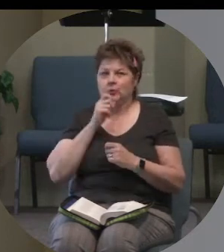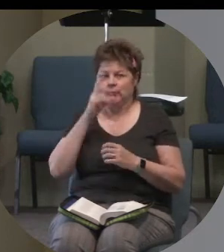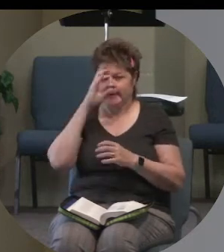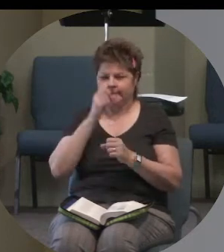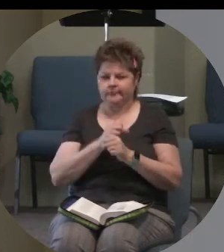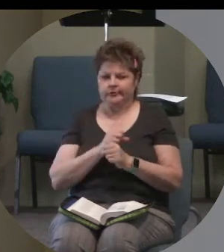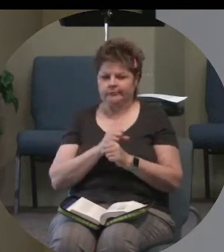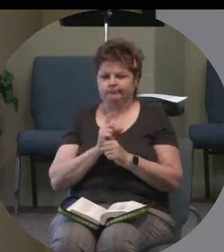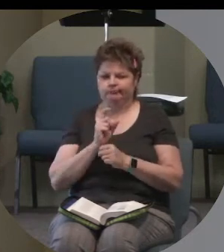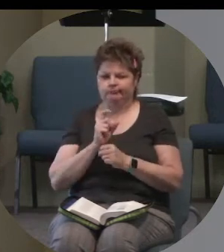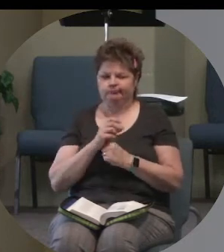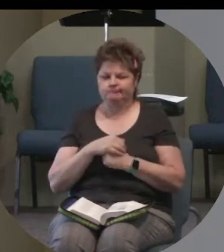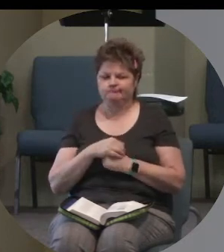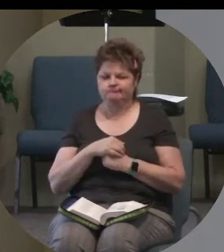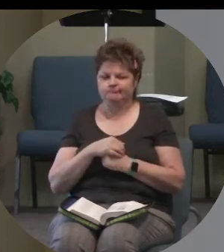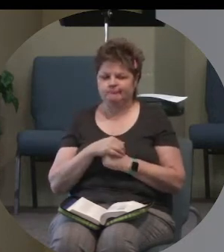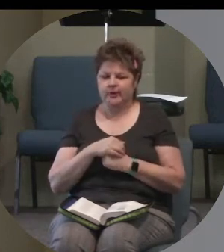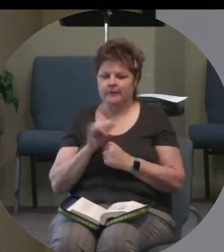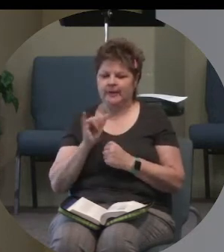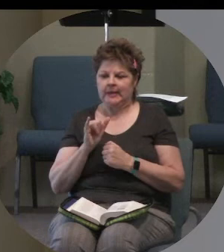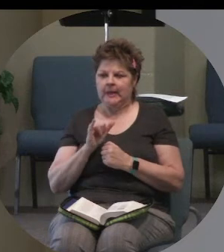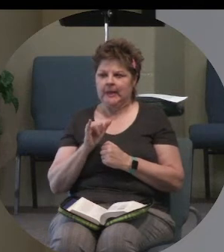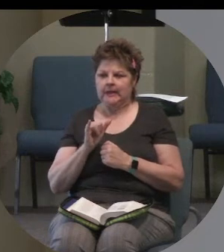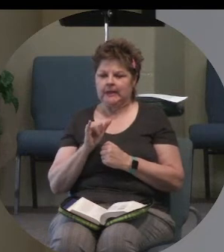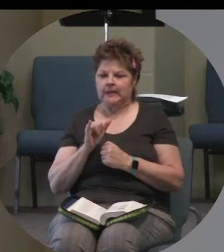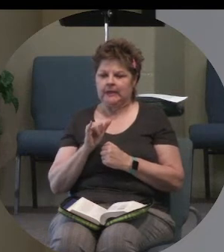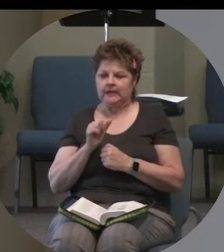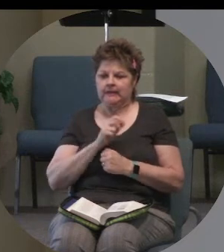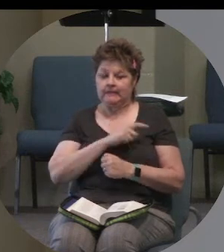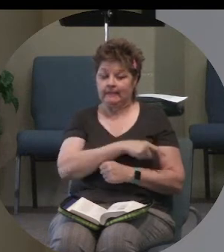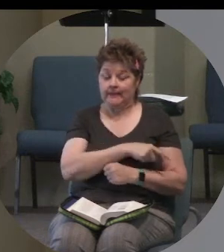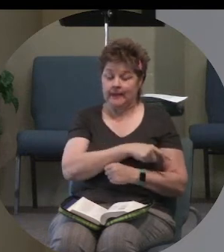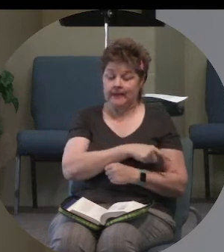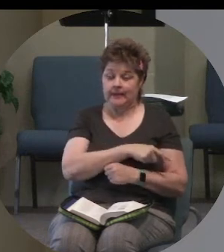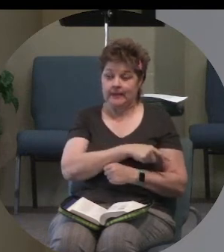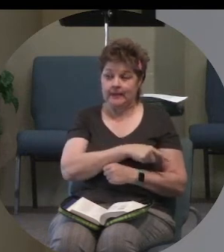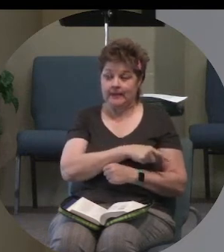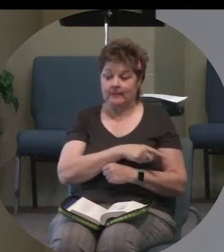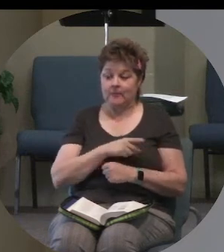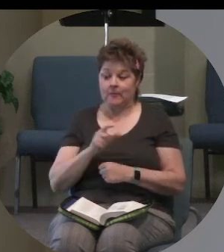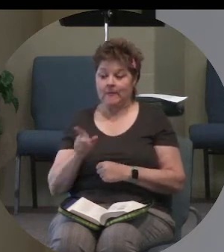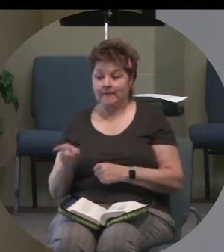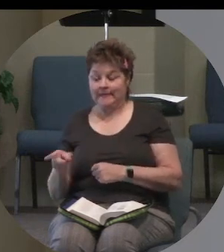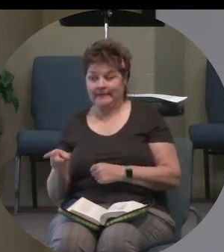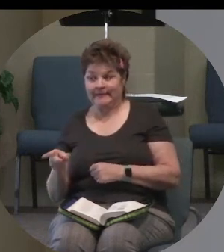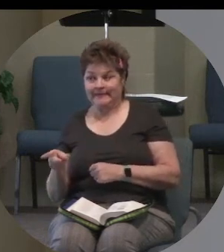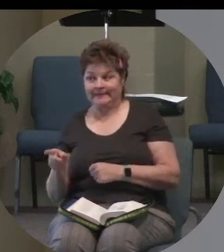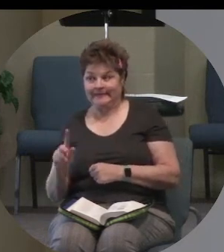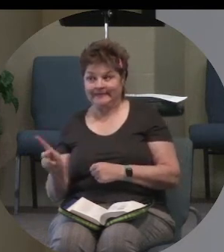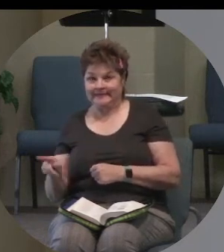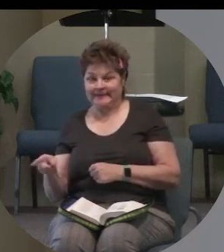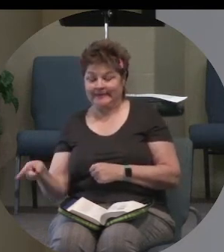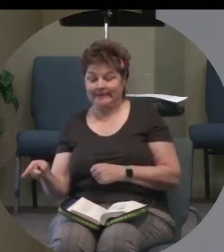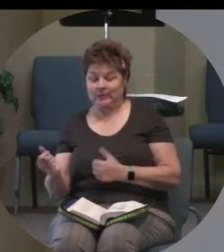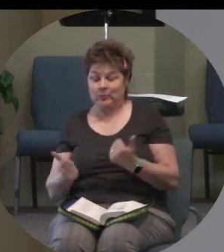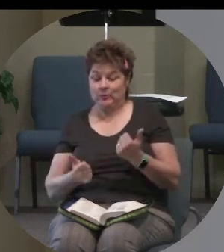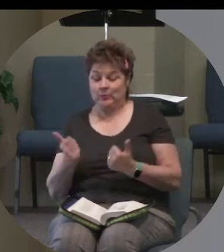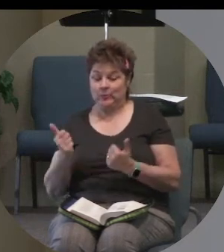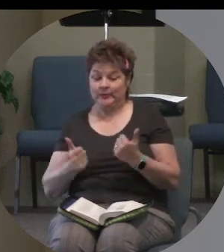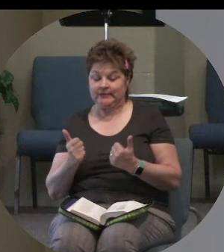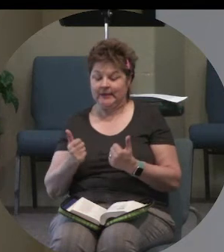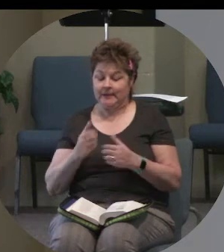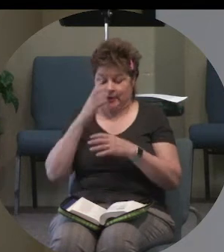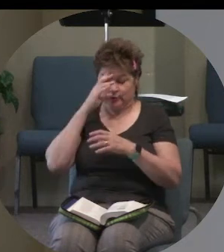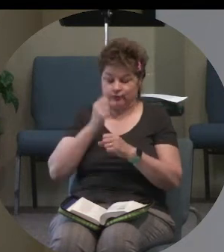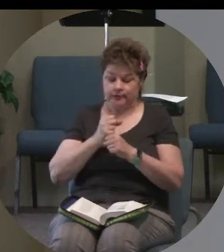in? Am I going to be like the king Hezekiah or the king Sennacherib? Am I going to trust in my armies, my own ability,